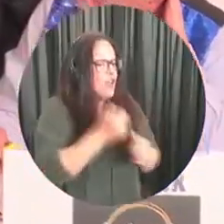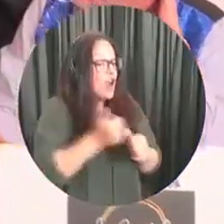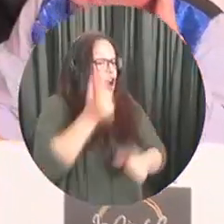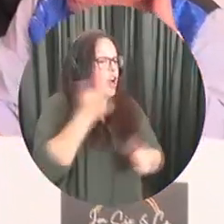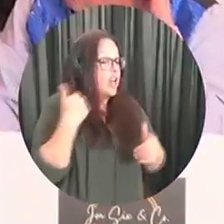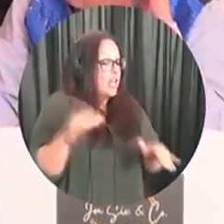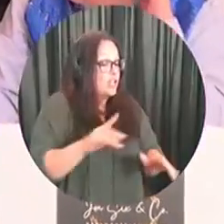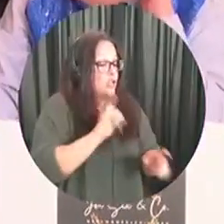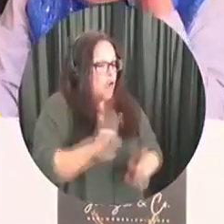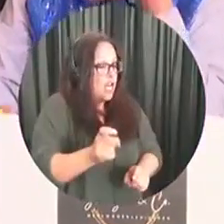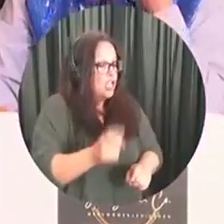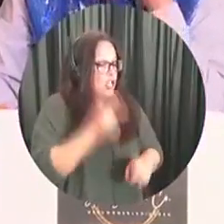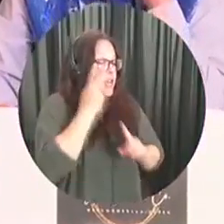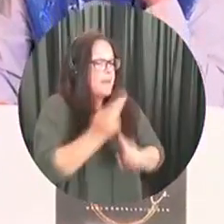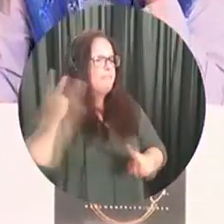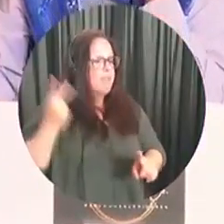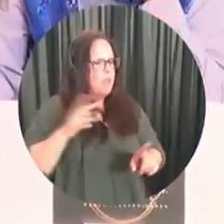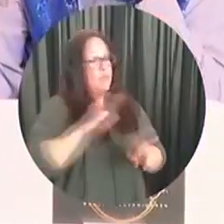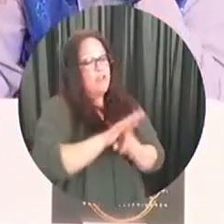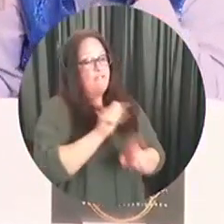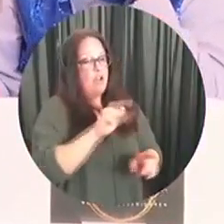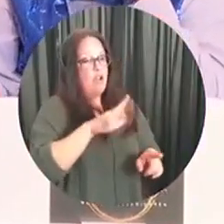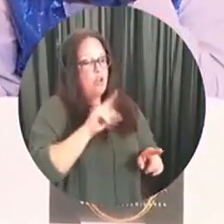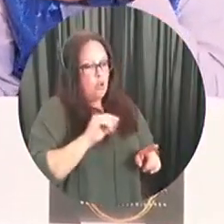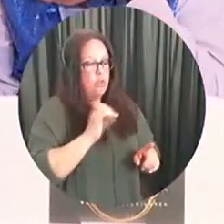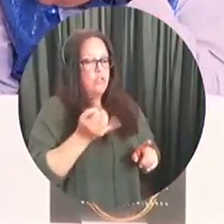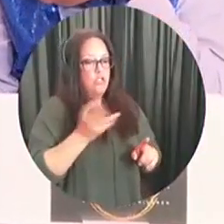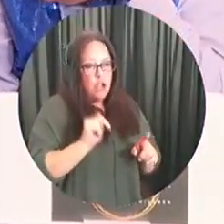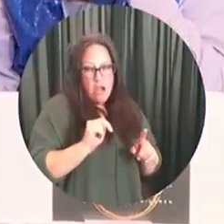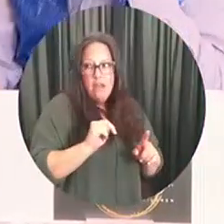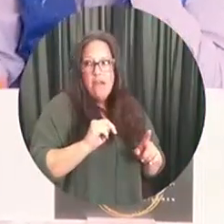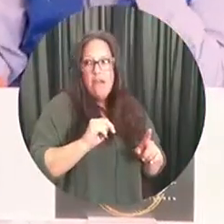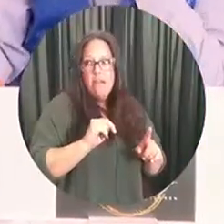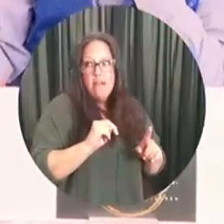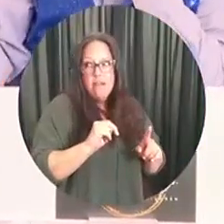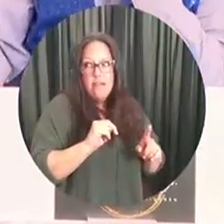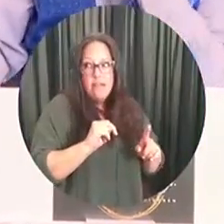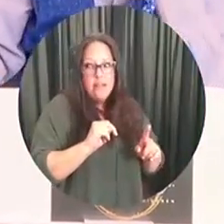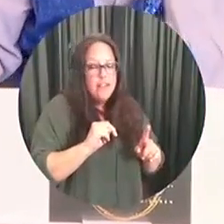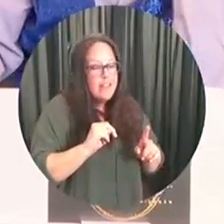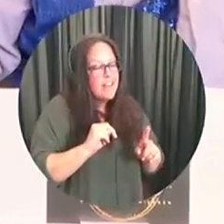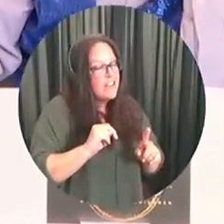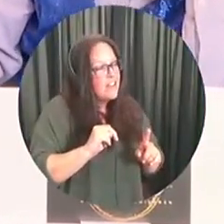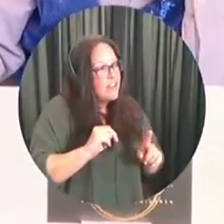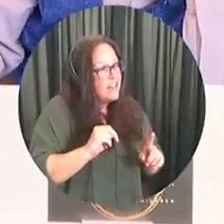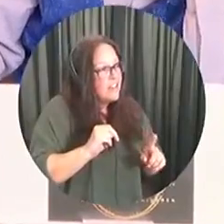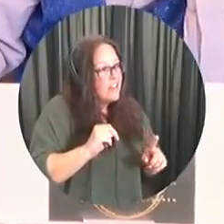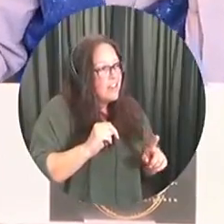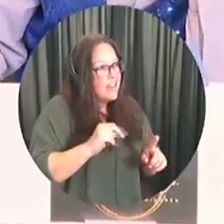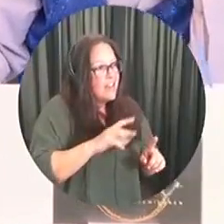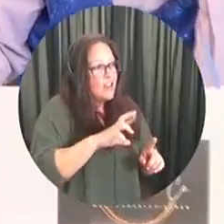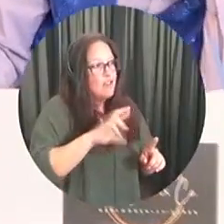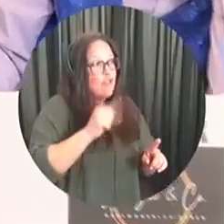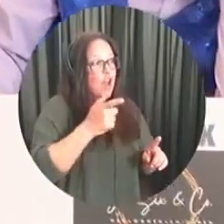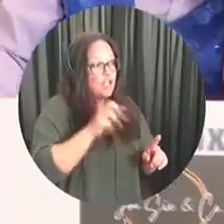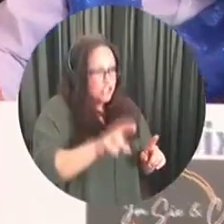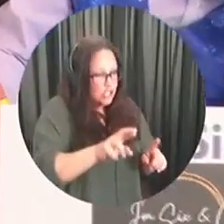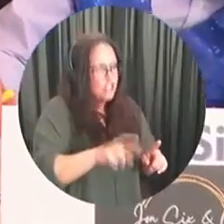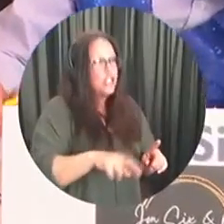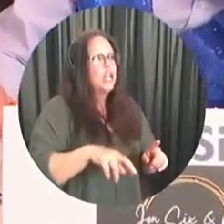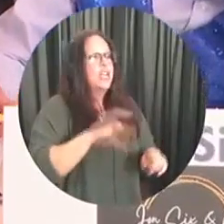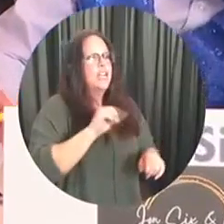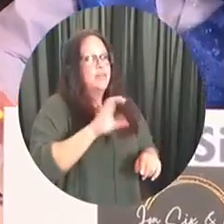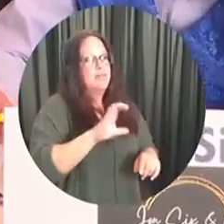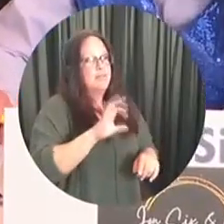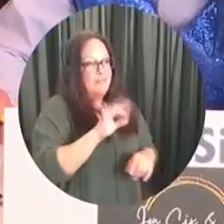Alloway. Dawn Johnson called in. No, Roger McPherson called in memory of Dawn Johnson.